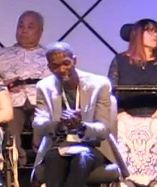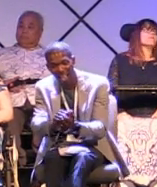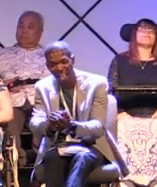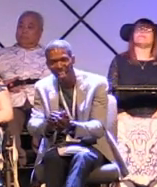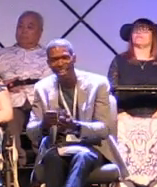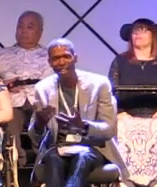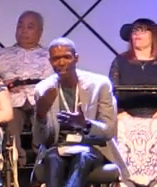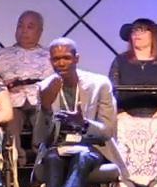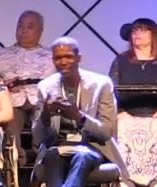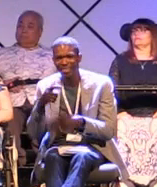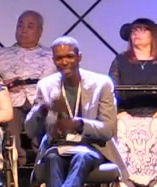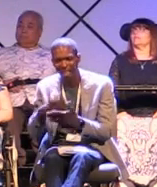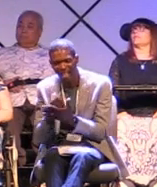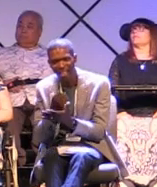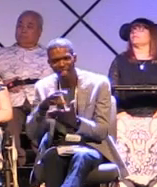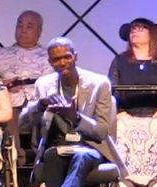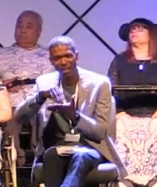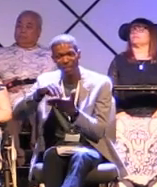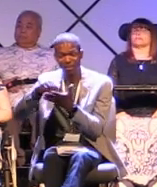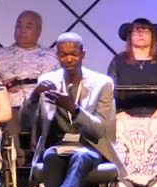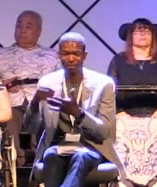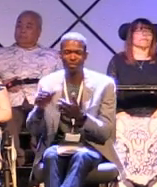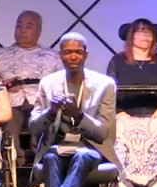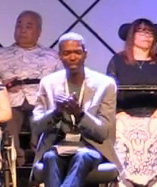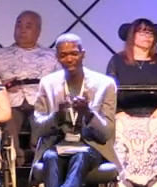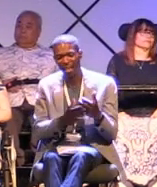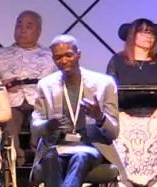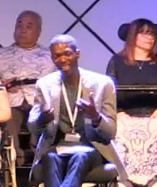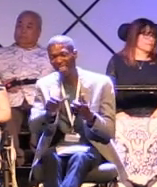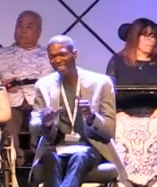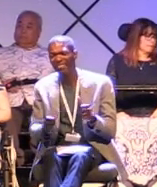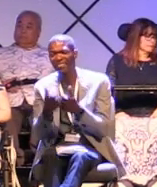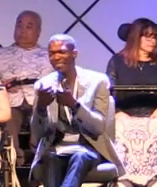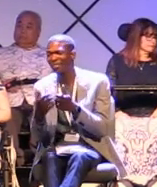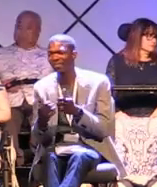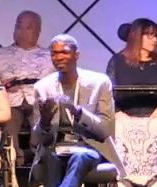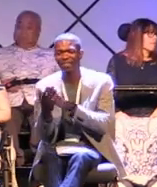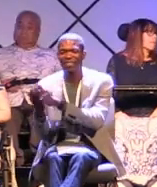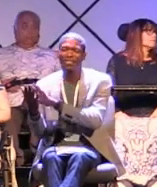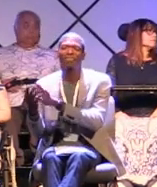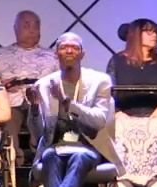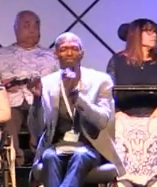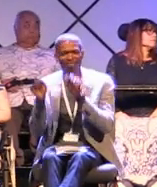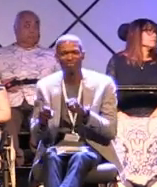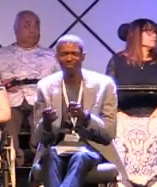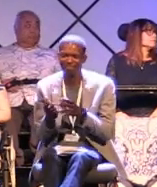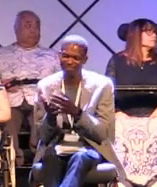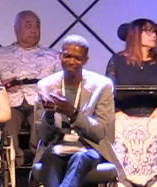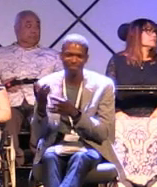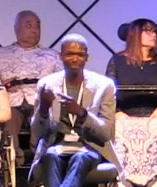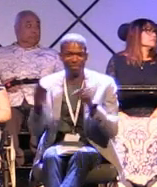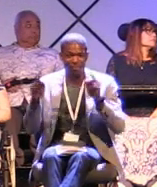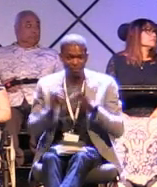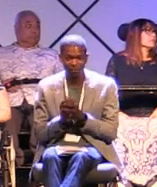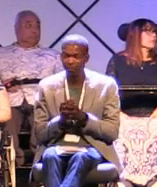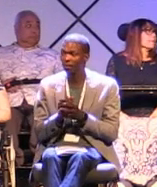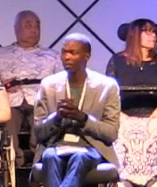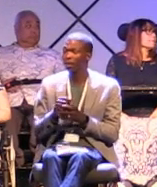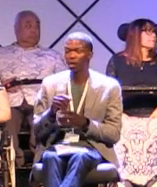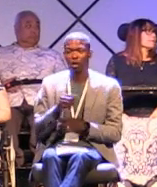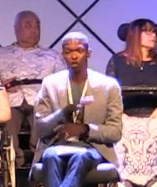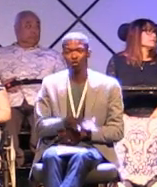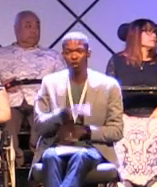the pair will be able to take on any challenge that comes their way. Presenting Kenna today is her puppy raisers, Joe and